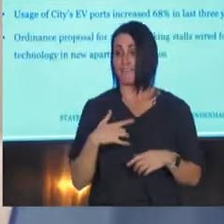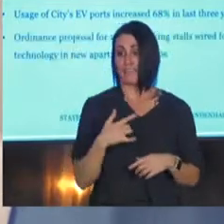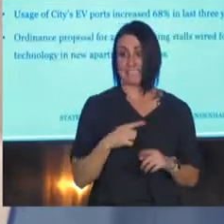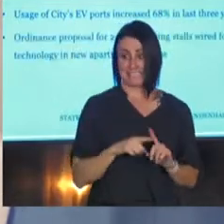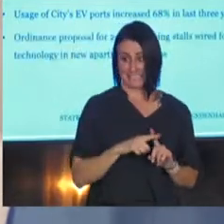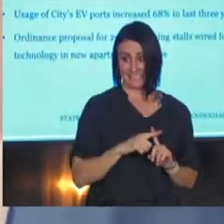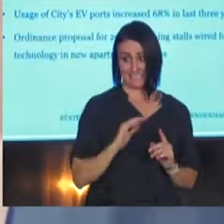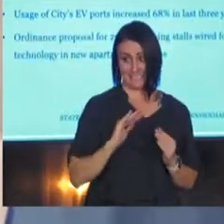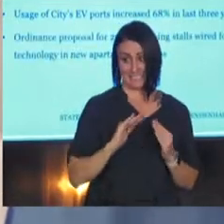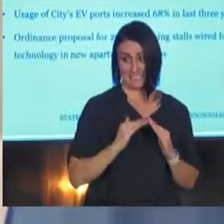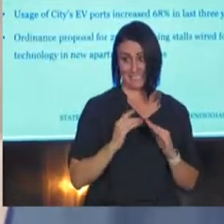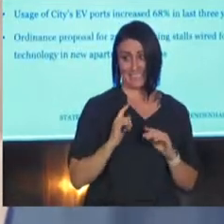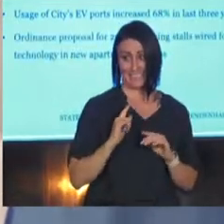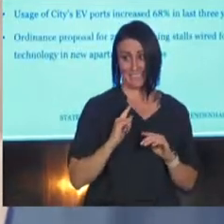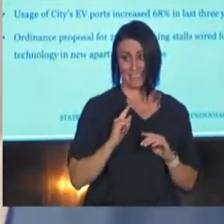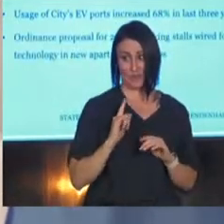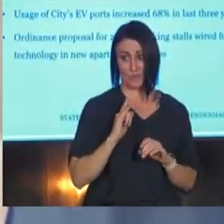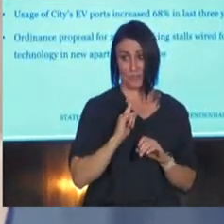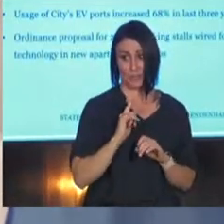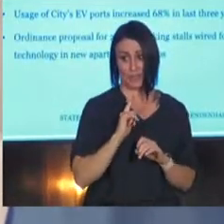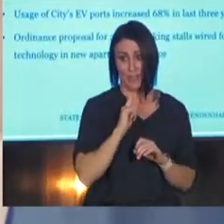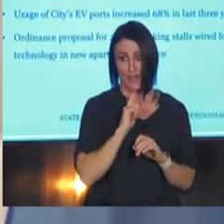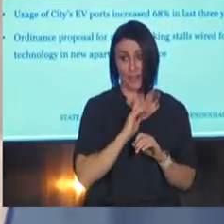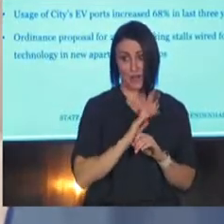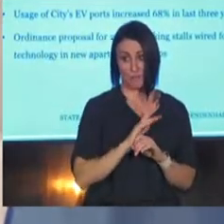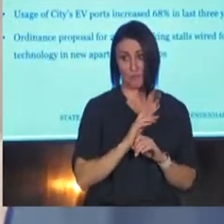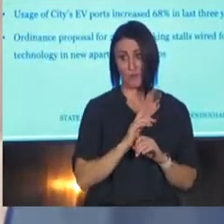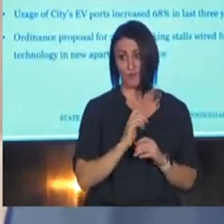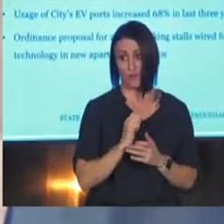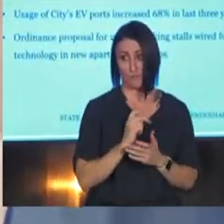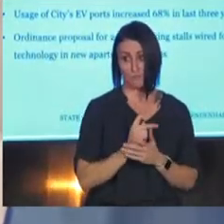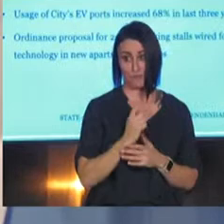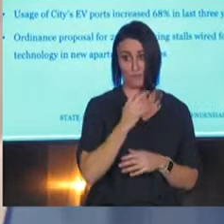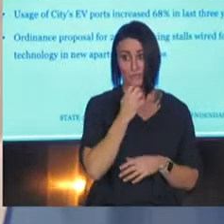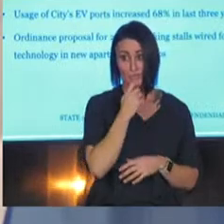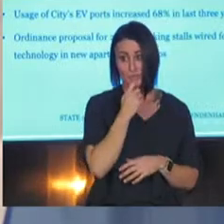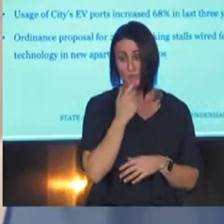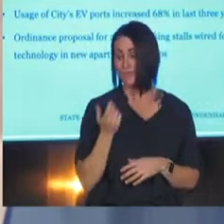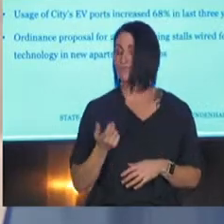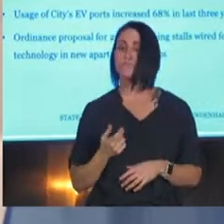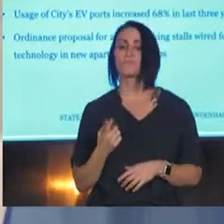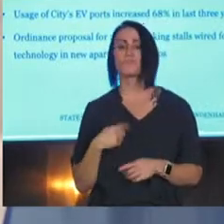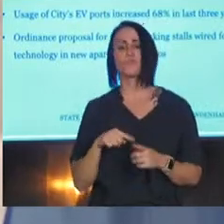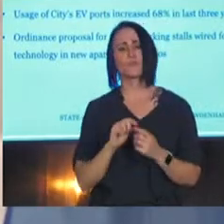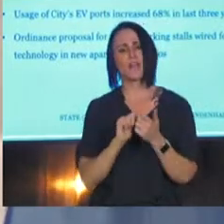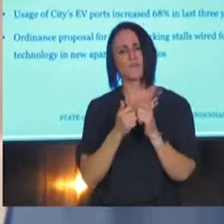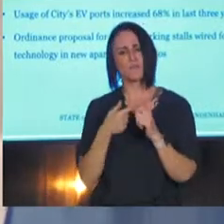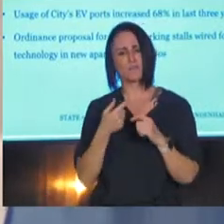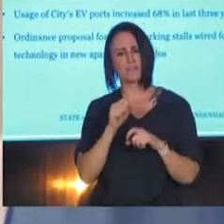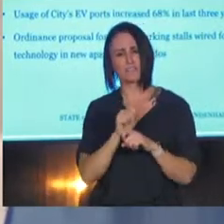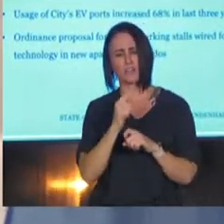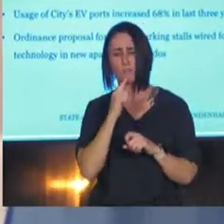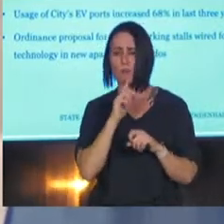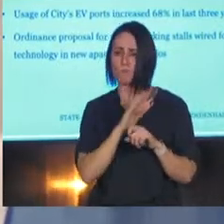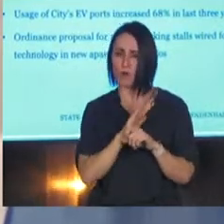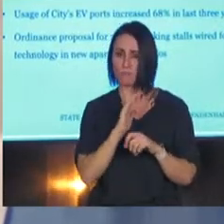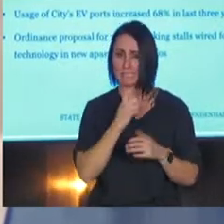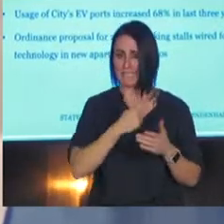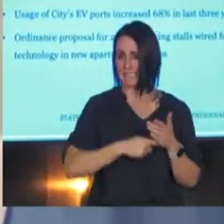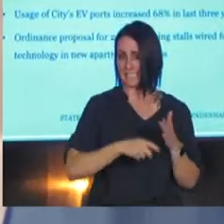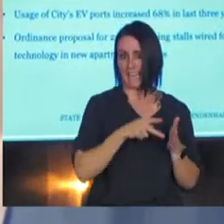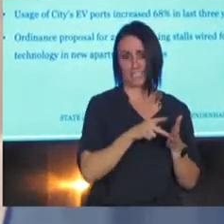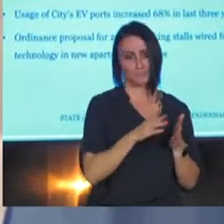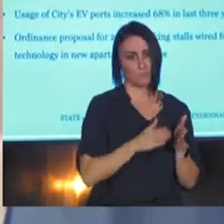city council friends will approve that very soon when we bring that to them. When I ran for this job, though, I promised that our